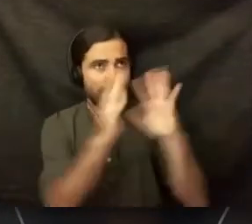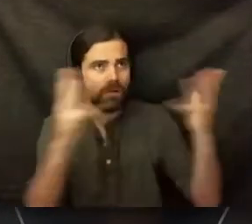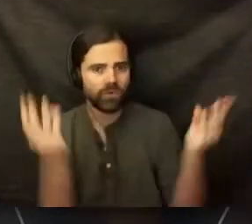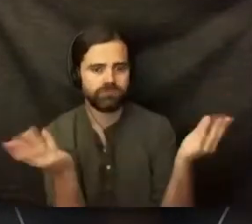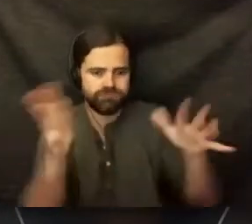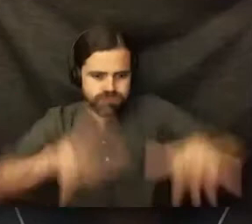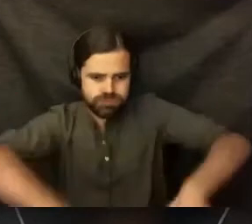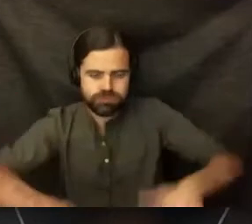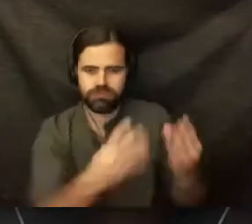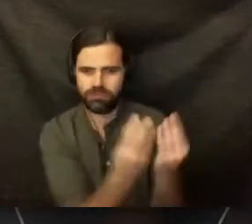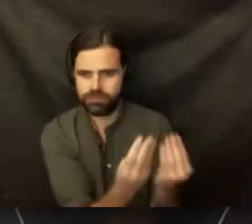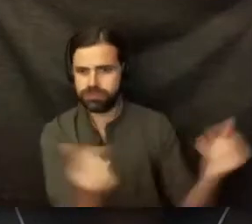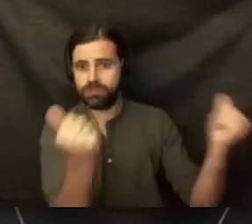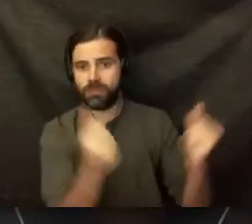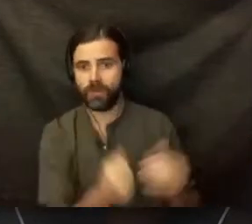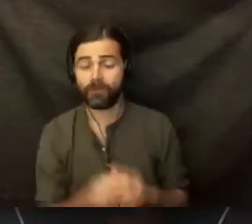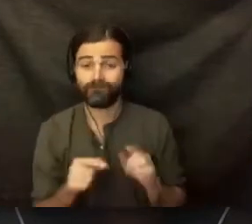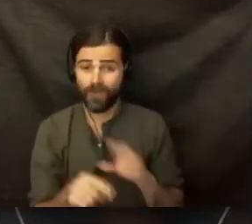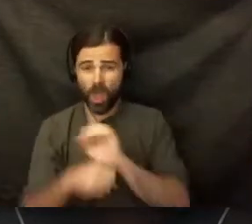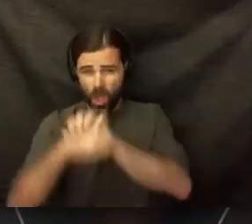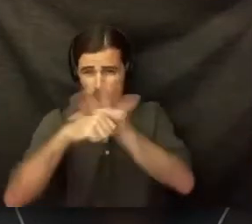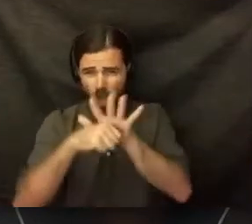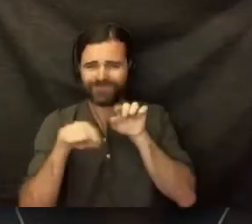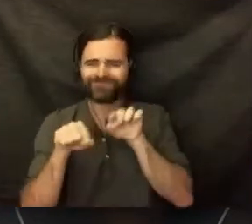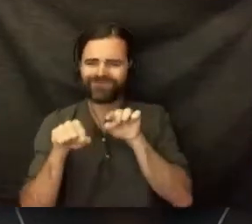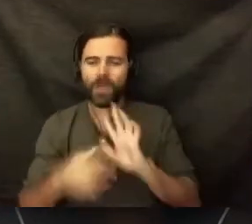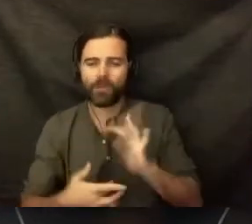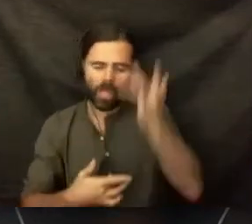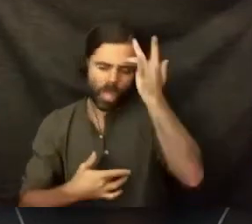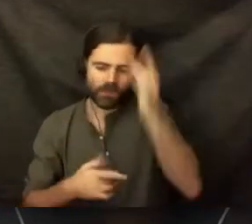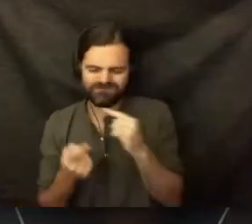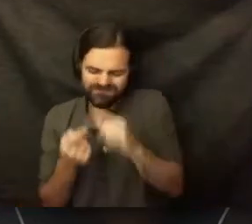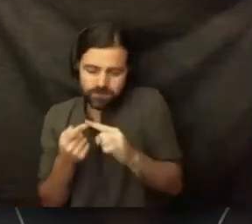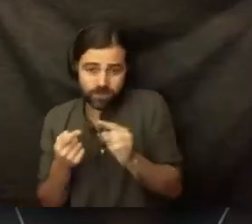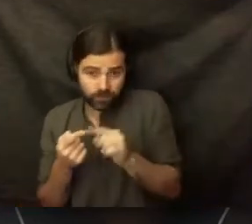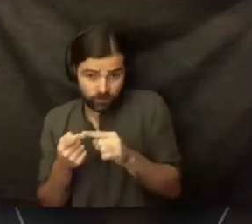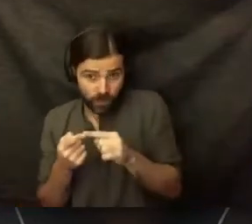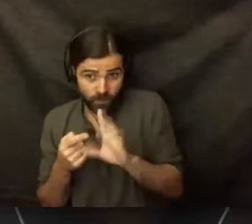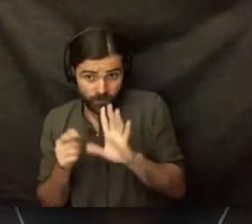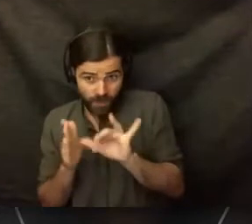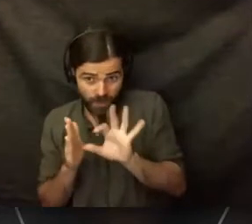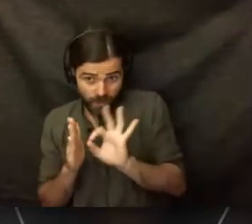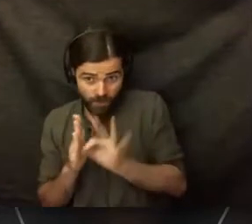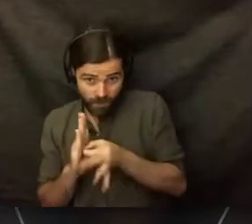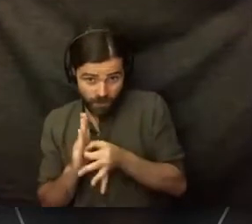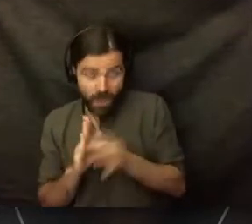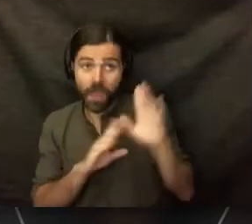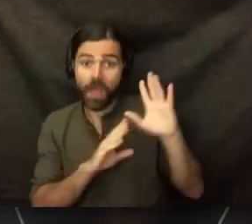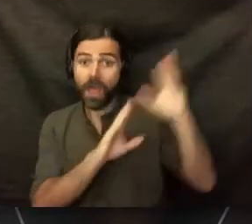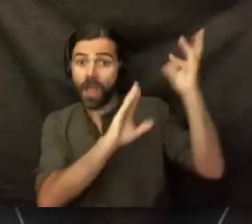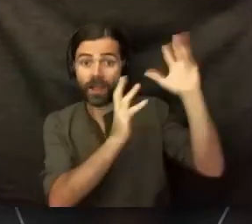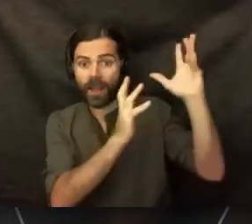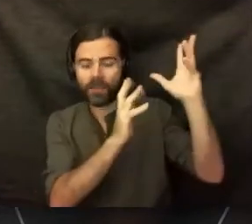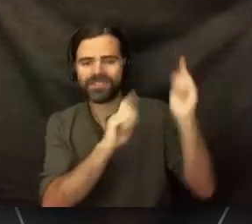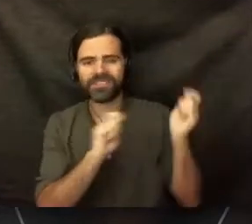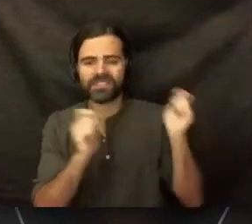to recognize that COVID is perhaps a symptom of a much more structural problem, as is climate change. Climate change is a symptom of a